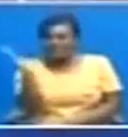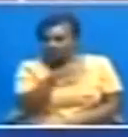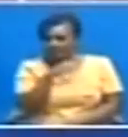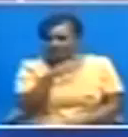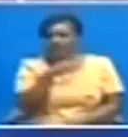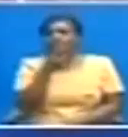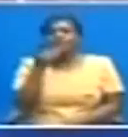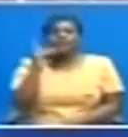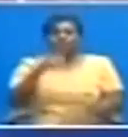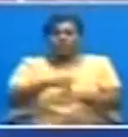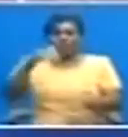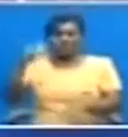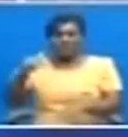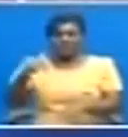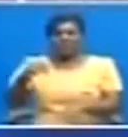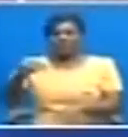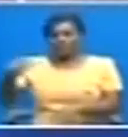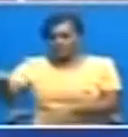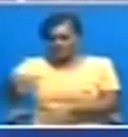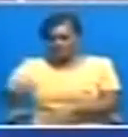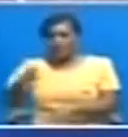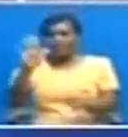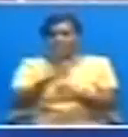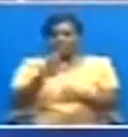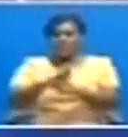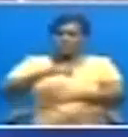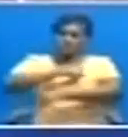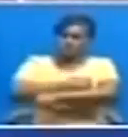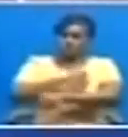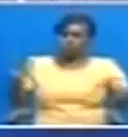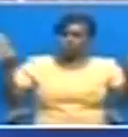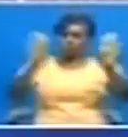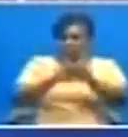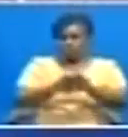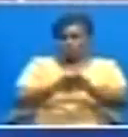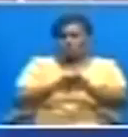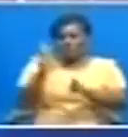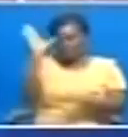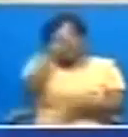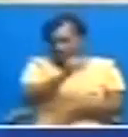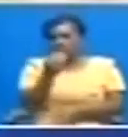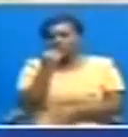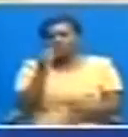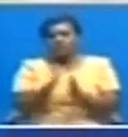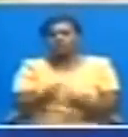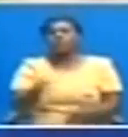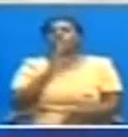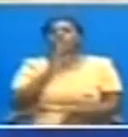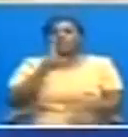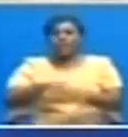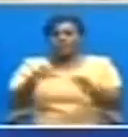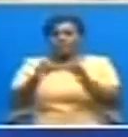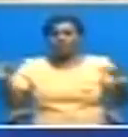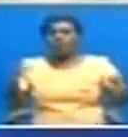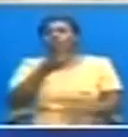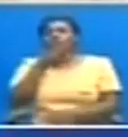The drought has also affected learning in the constituency, with many schools being forced to close for lack of food and water. During the long dry